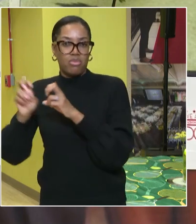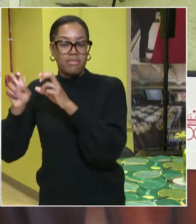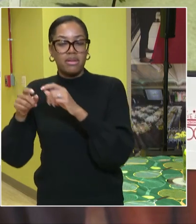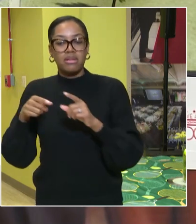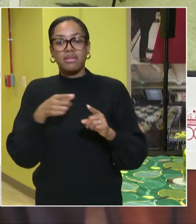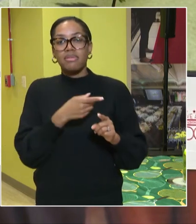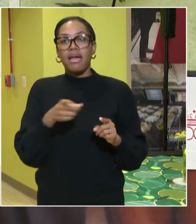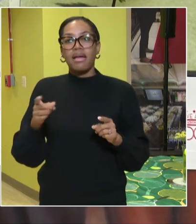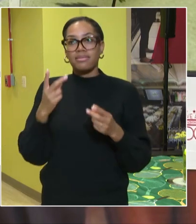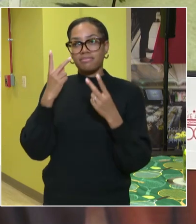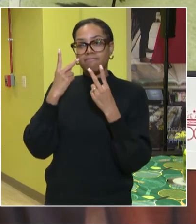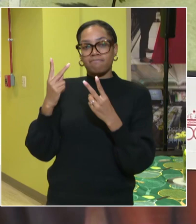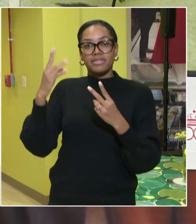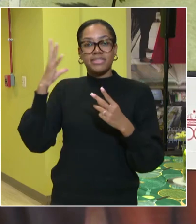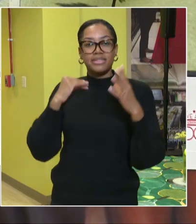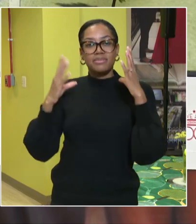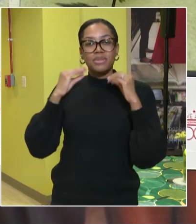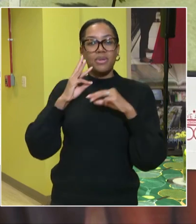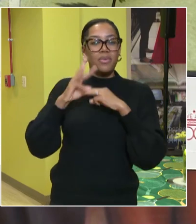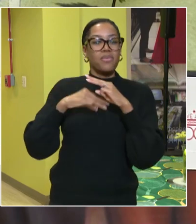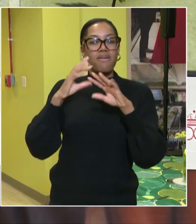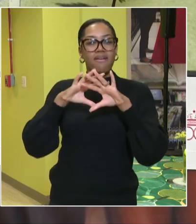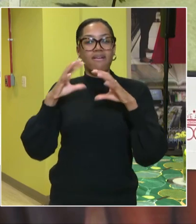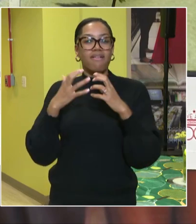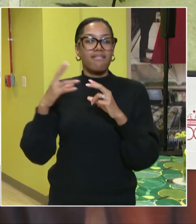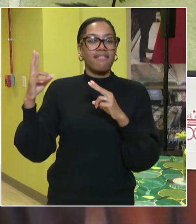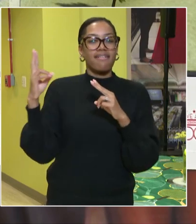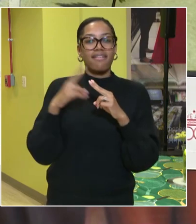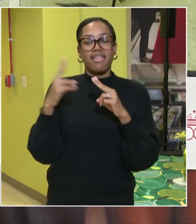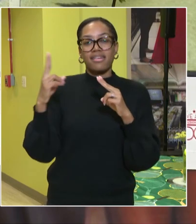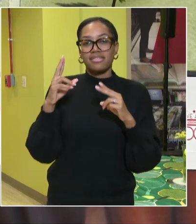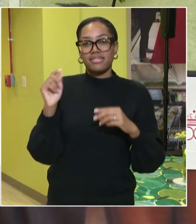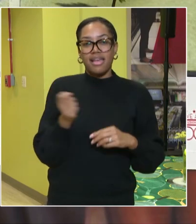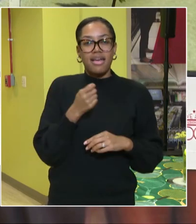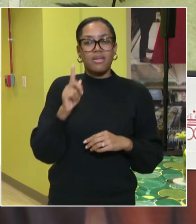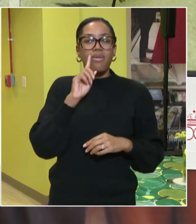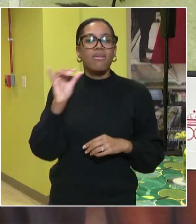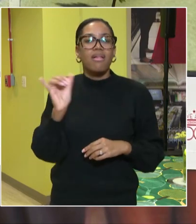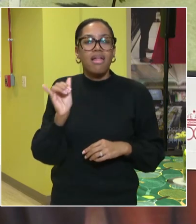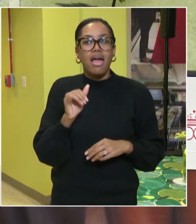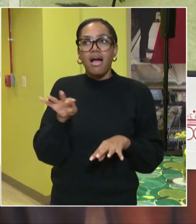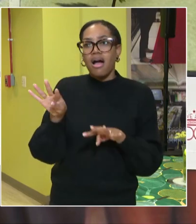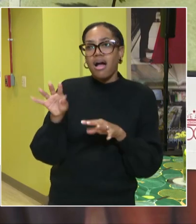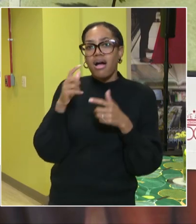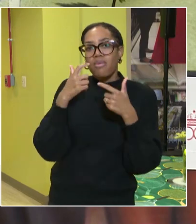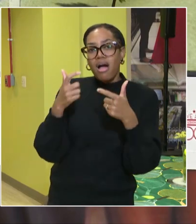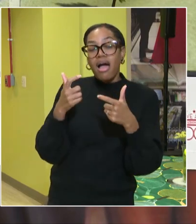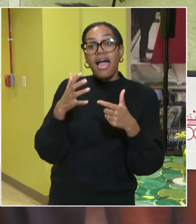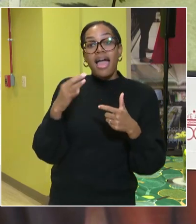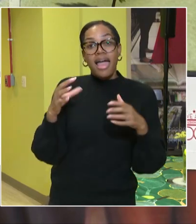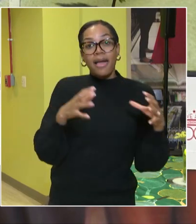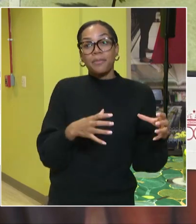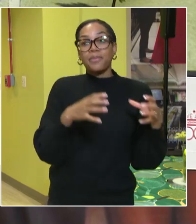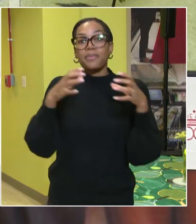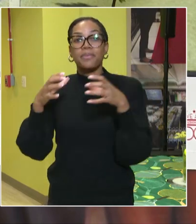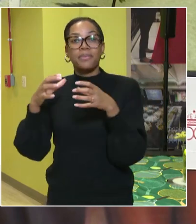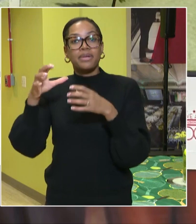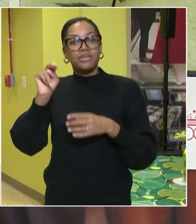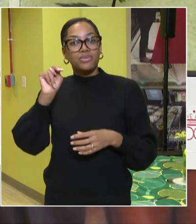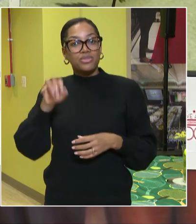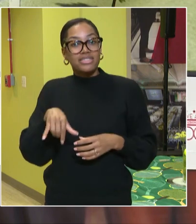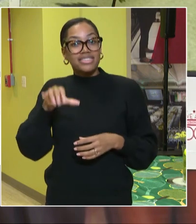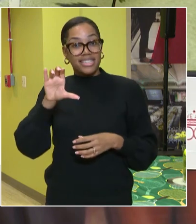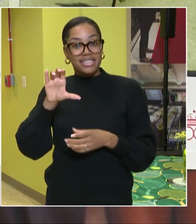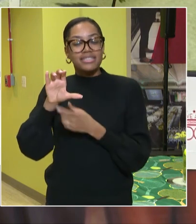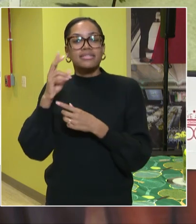what world-class tennis is like, but also get to go to New York City and see other great